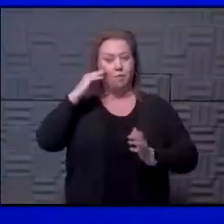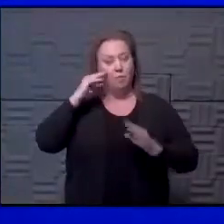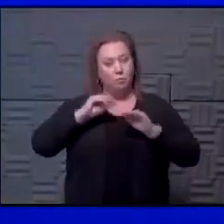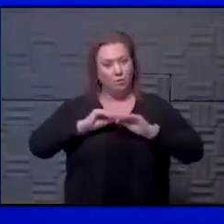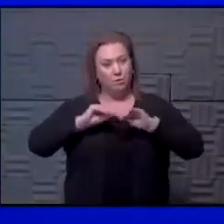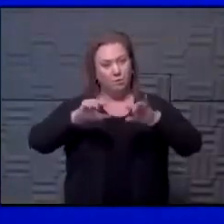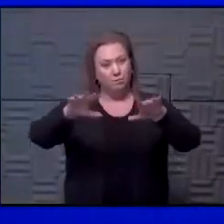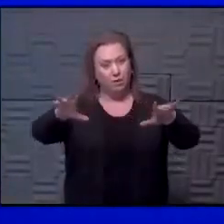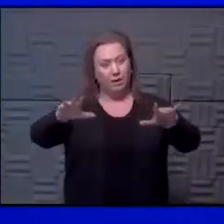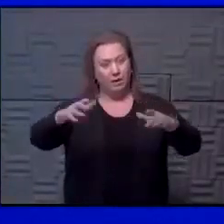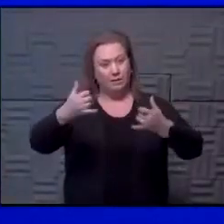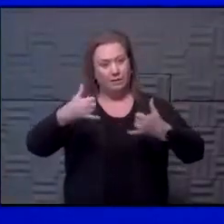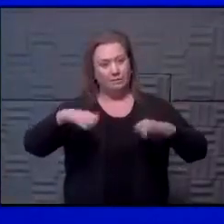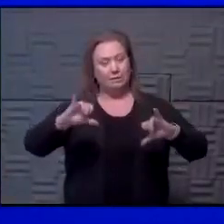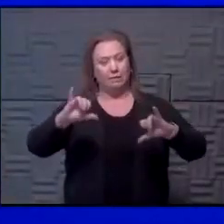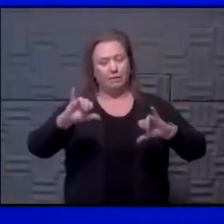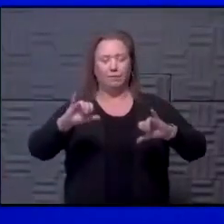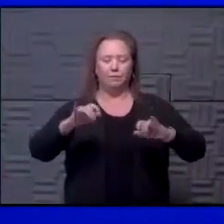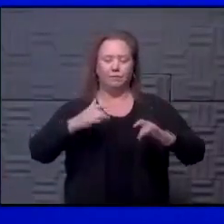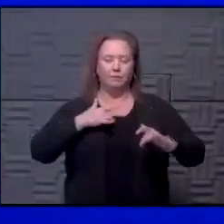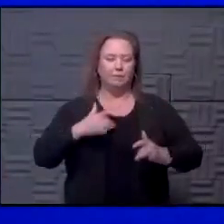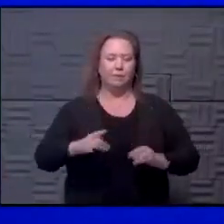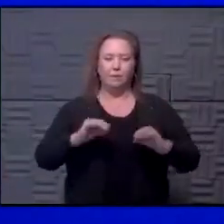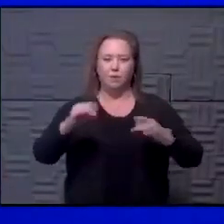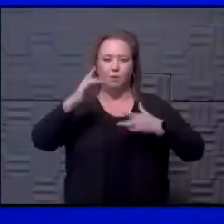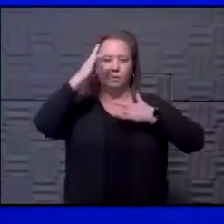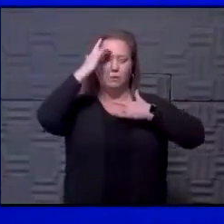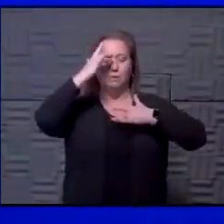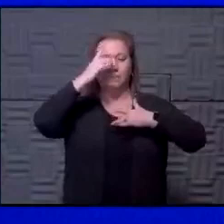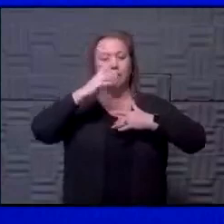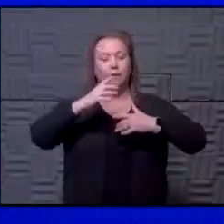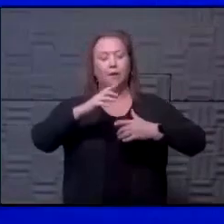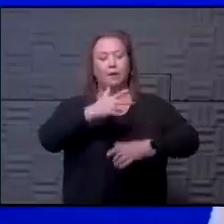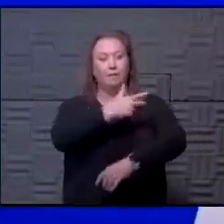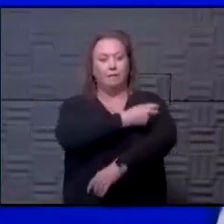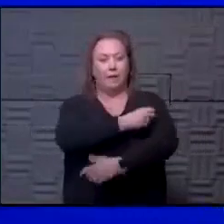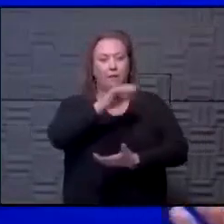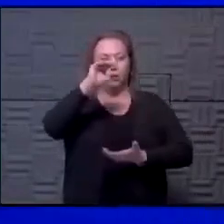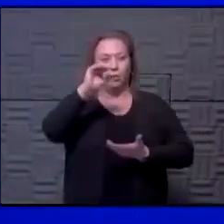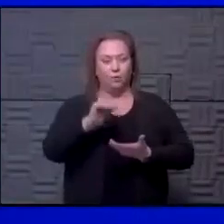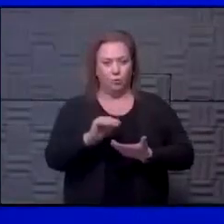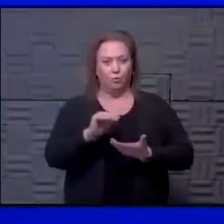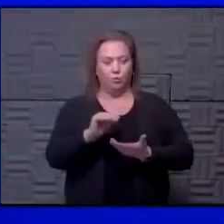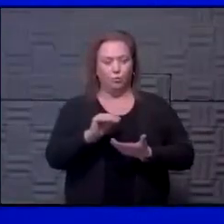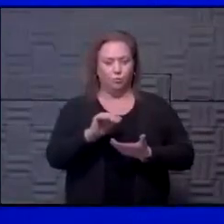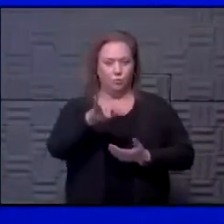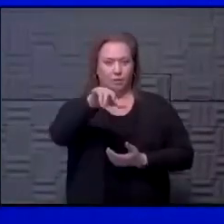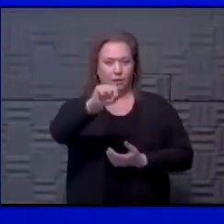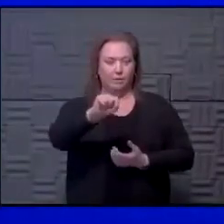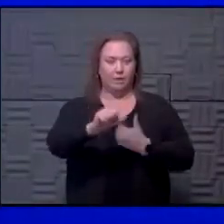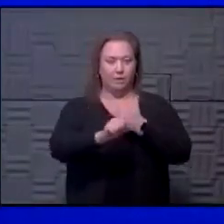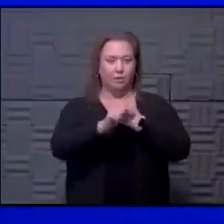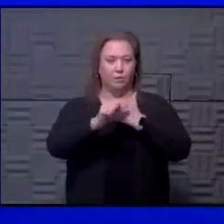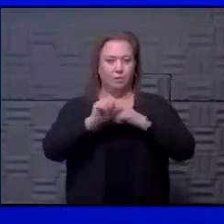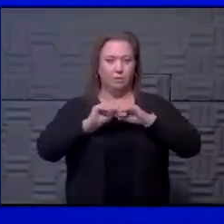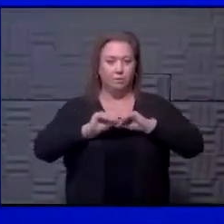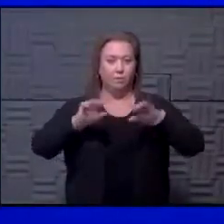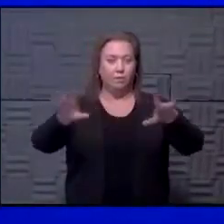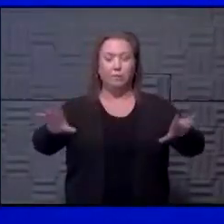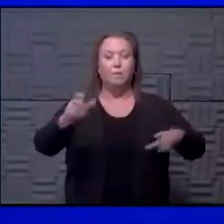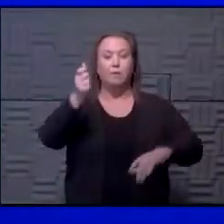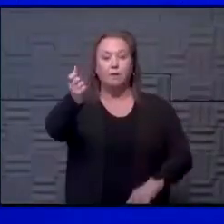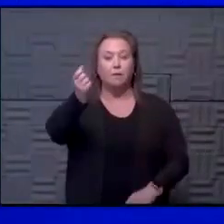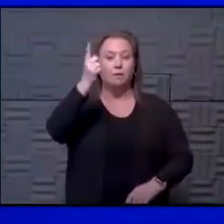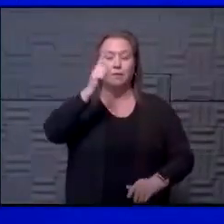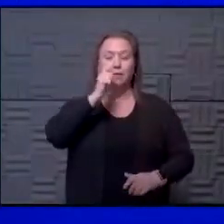spread the disease, and you're usually asymptomatic because the vaccine doesn't stop, it helps reduce markedly, I think, the risk of transmission, but it